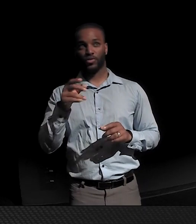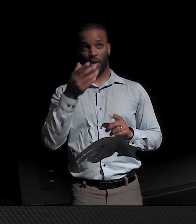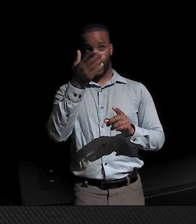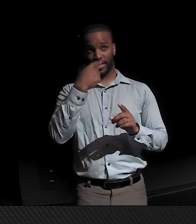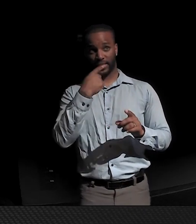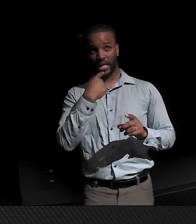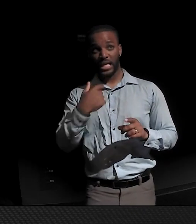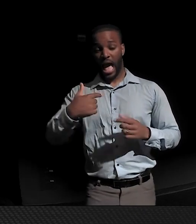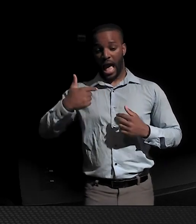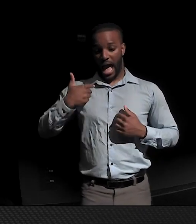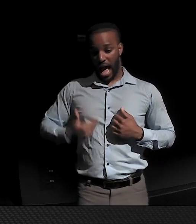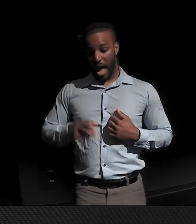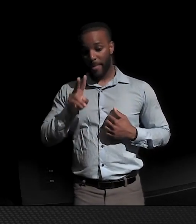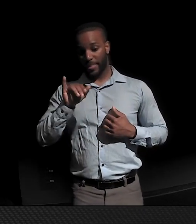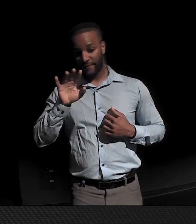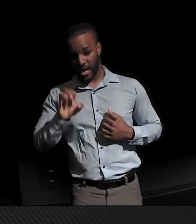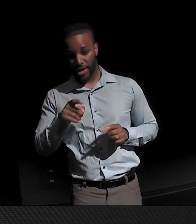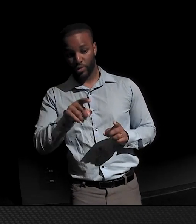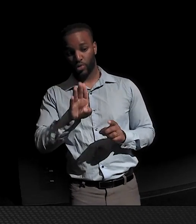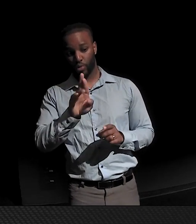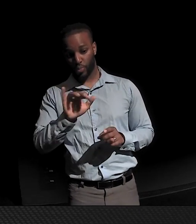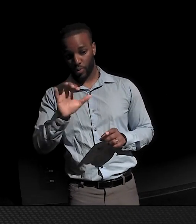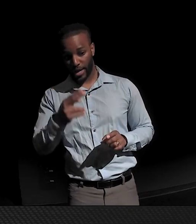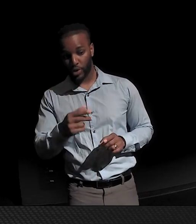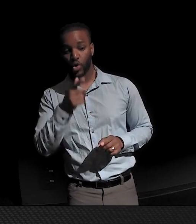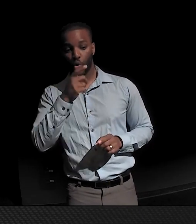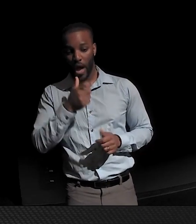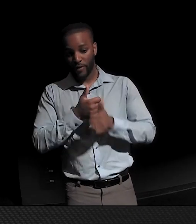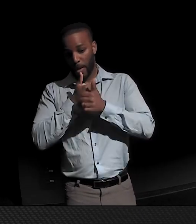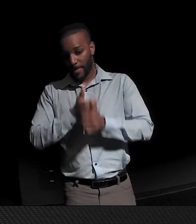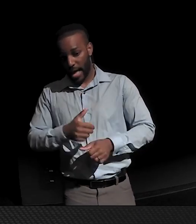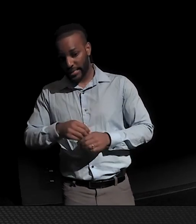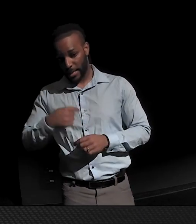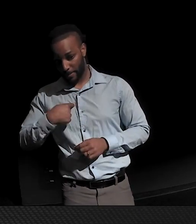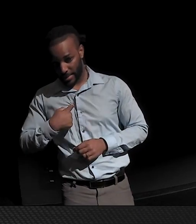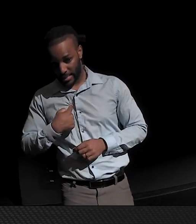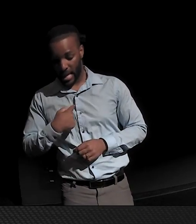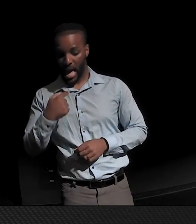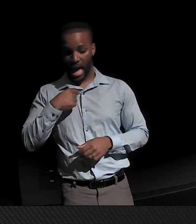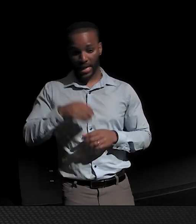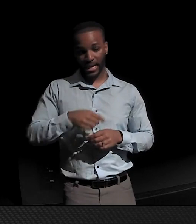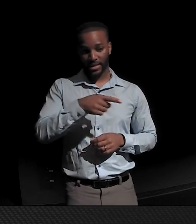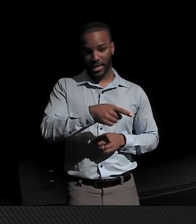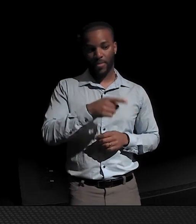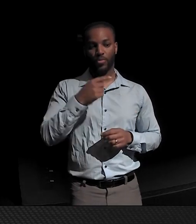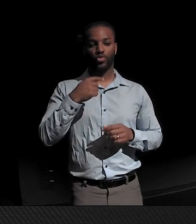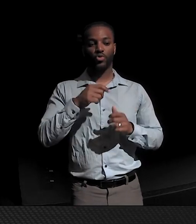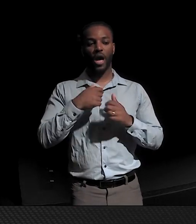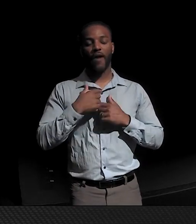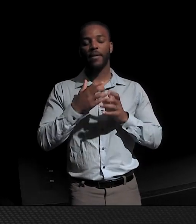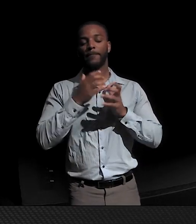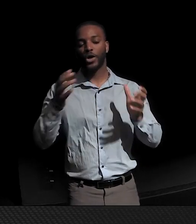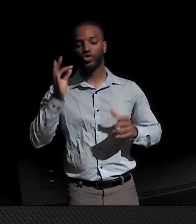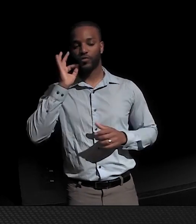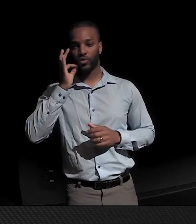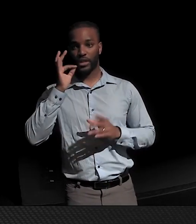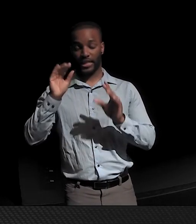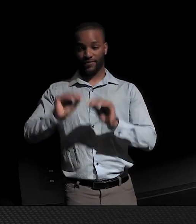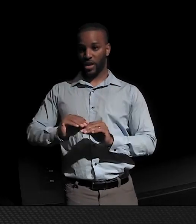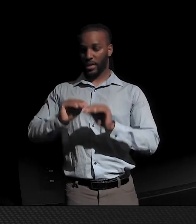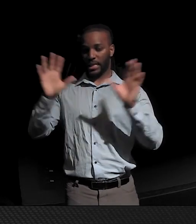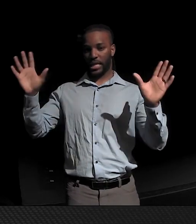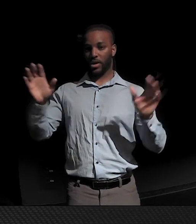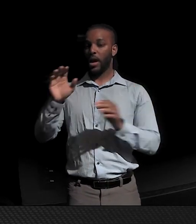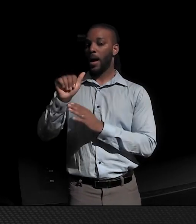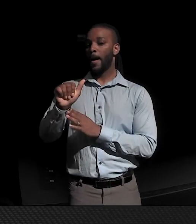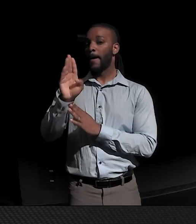it says, I am the vine, you are the branches. Whoever abides in me and I in him, he bears much fruit. It's very clear,